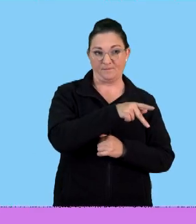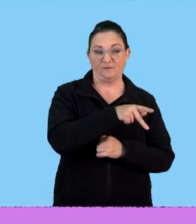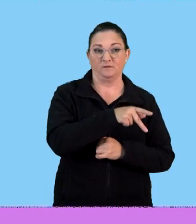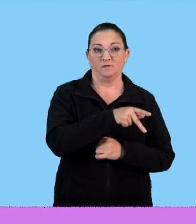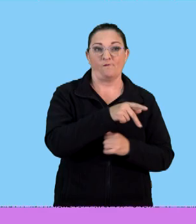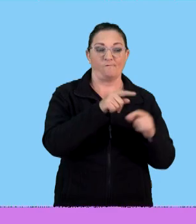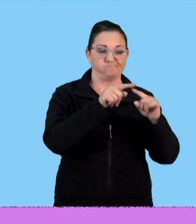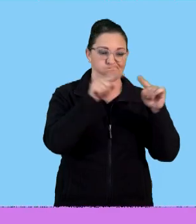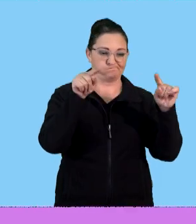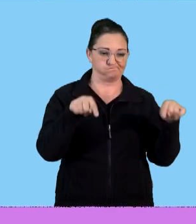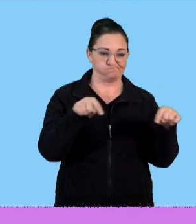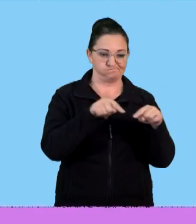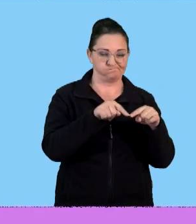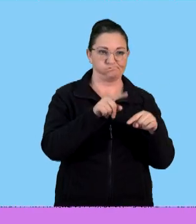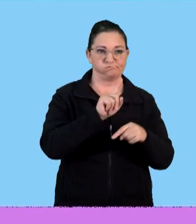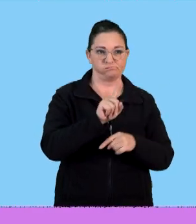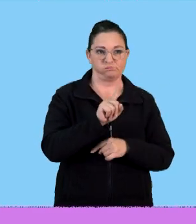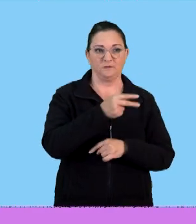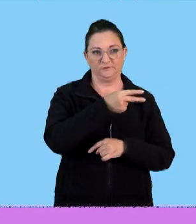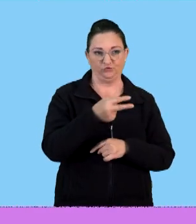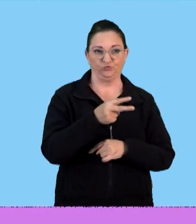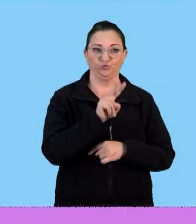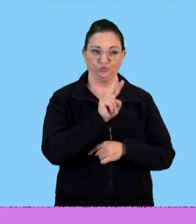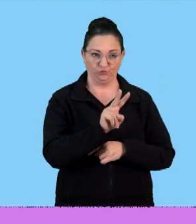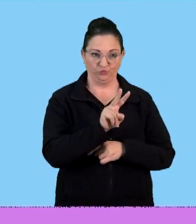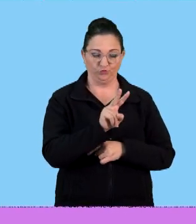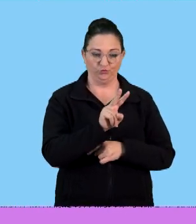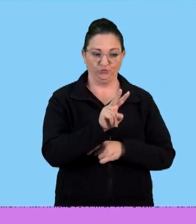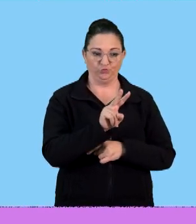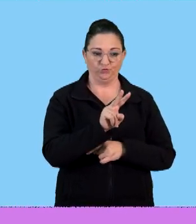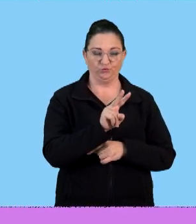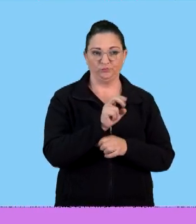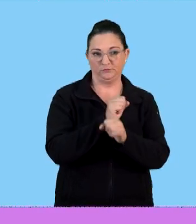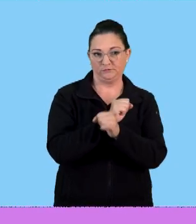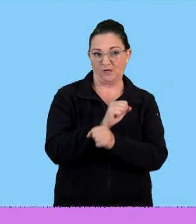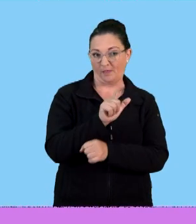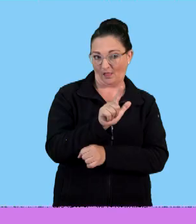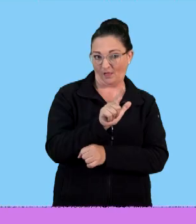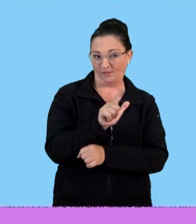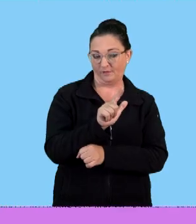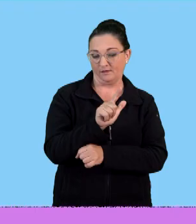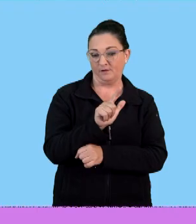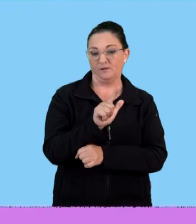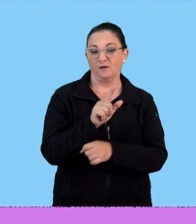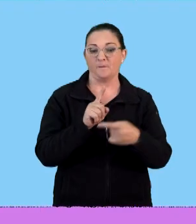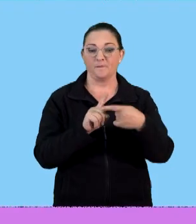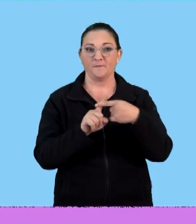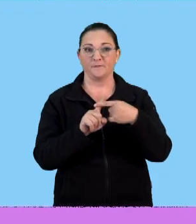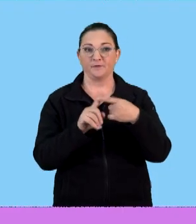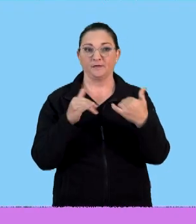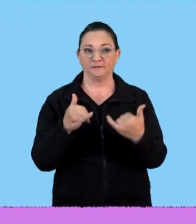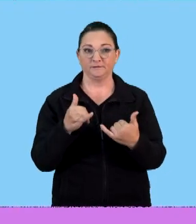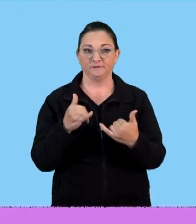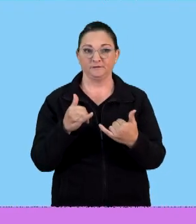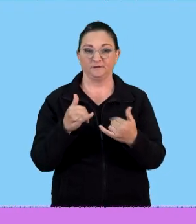a rectangle equals to 2 times my length plus my breadth, right?